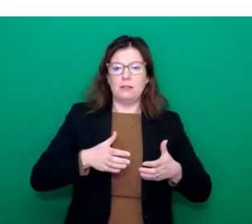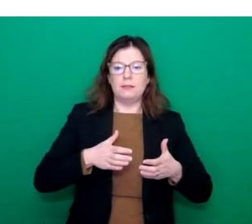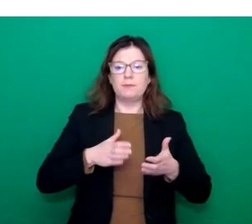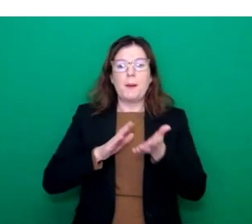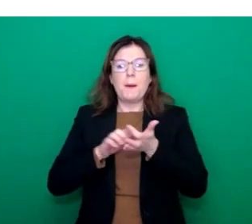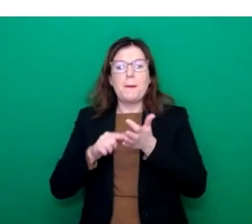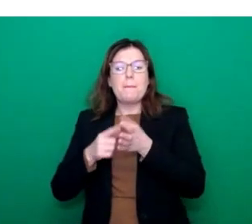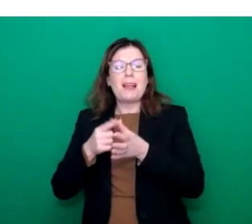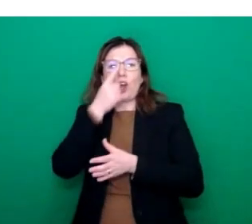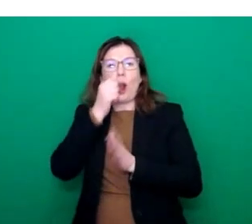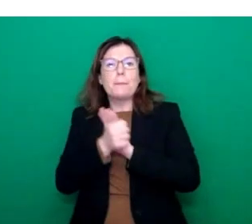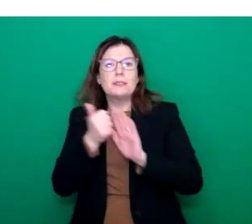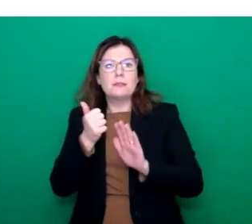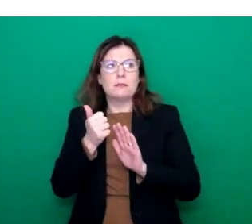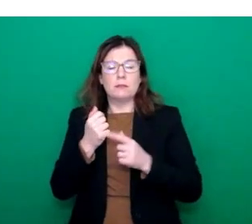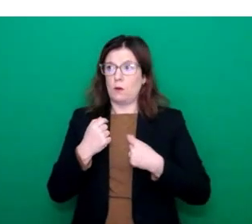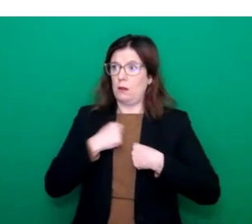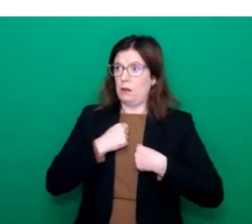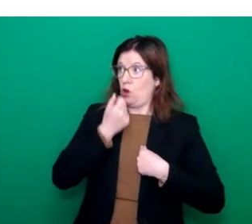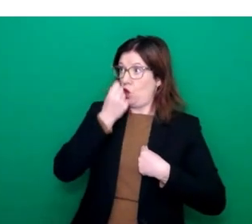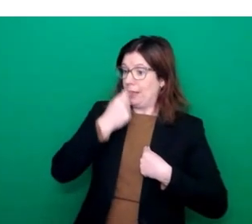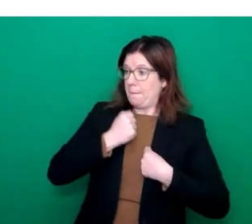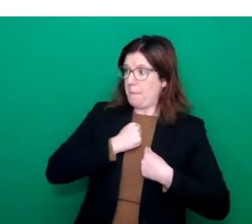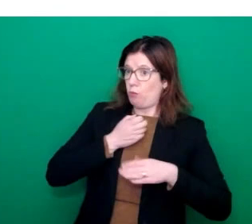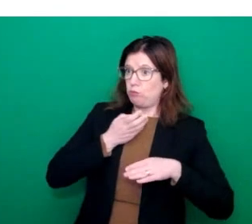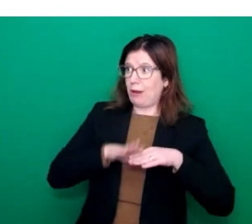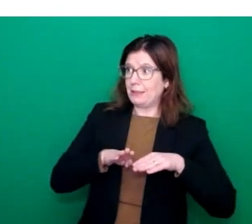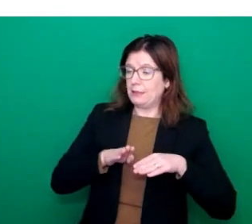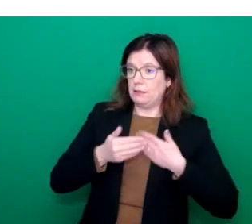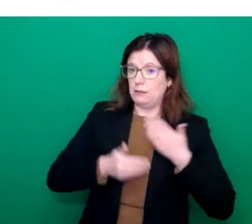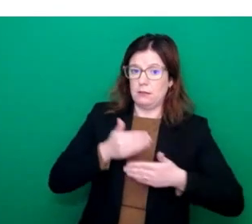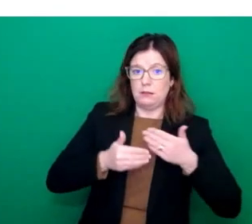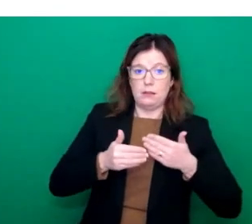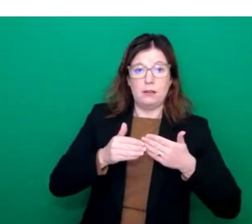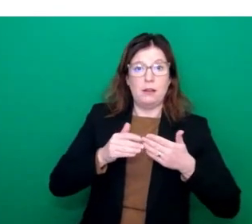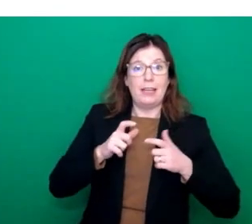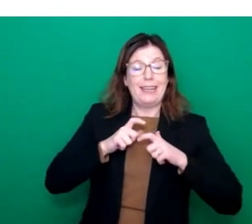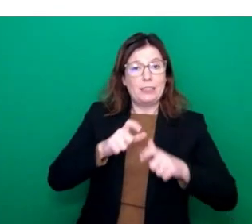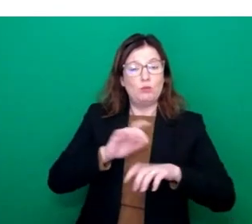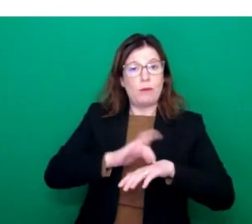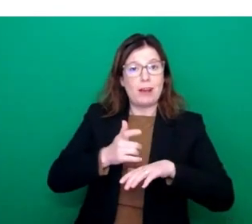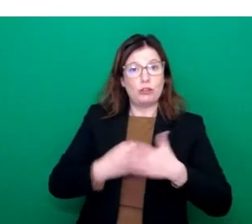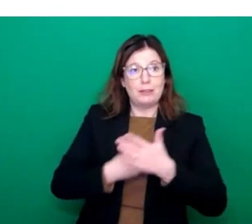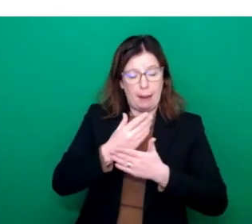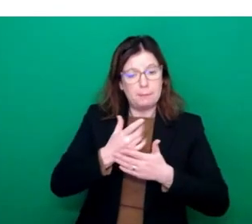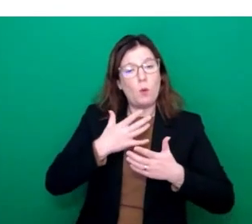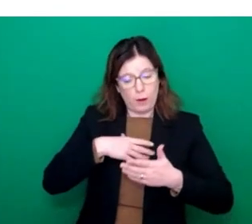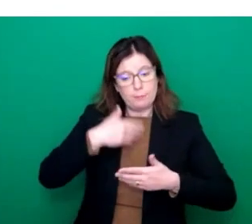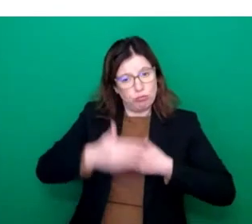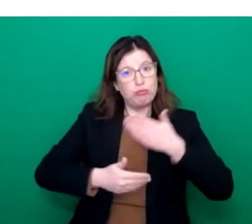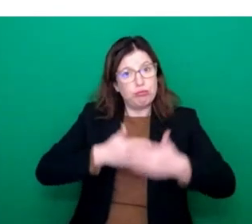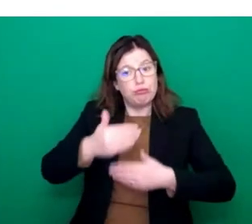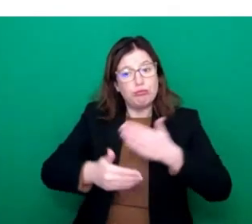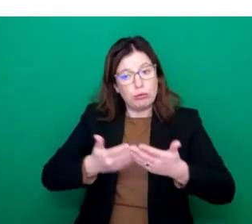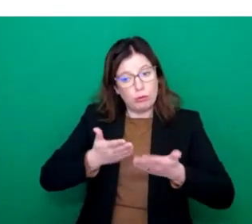competencies, them understanding their practice so they can carry on with their continual professional development and move forwards.